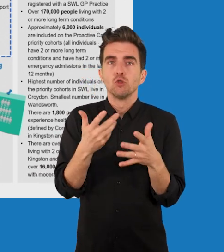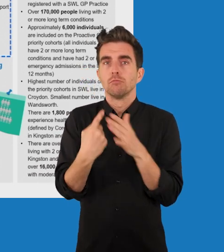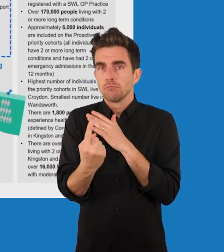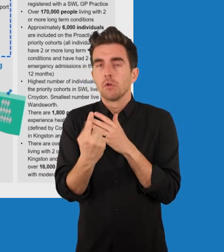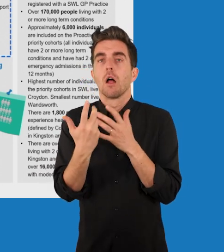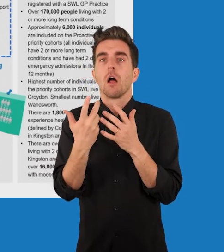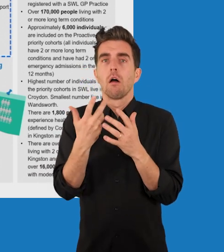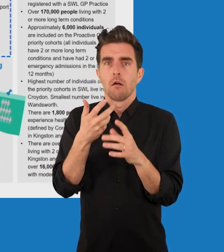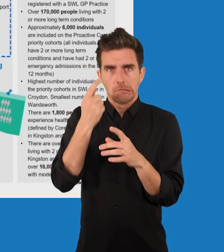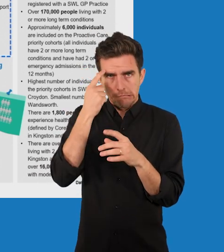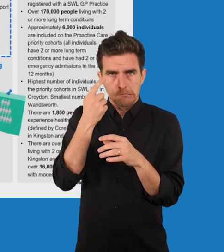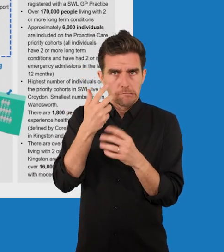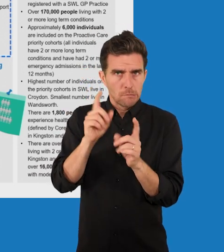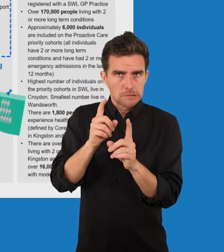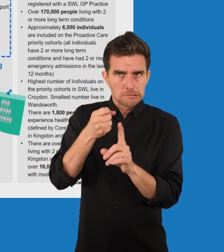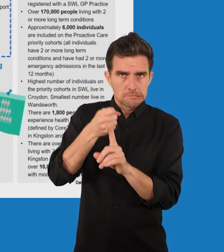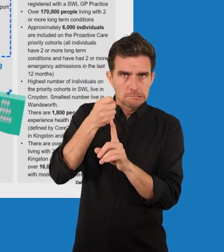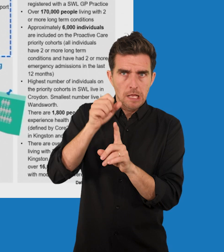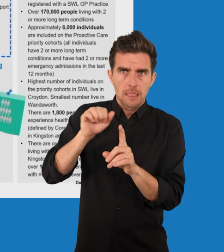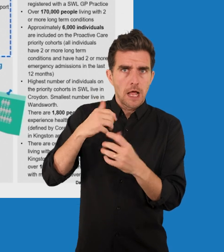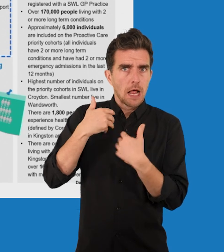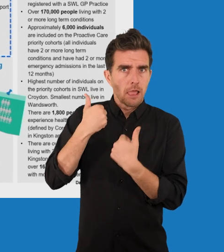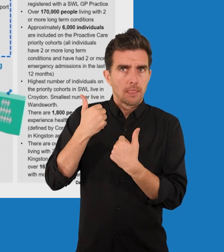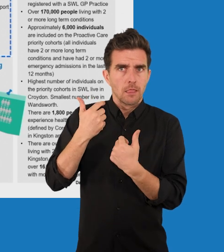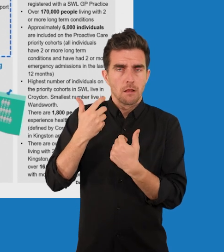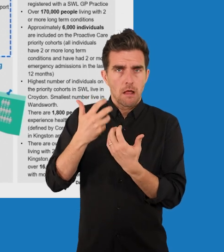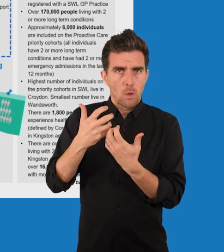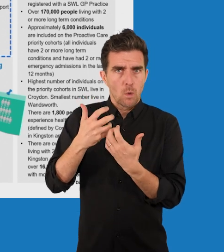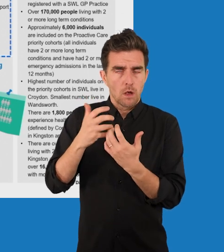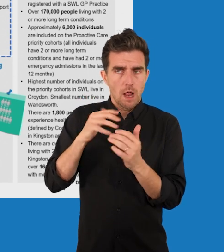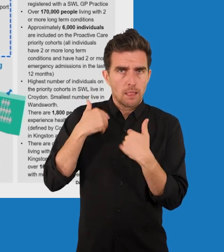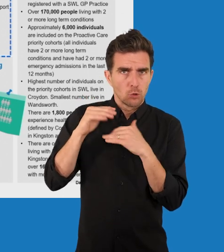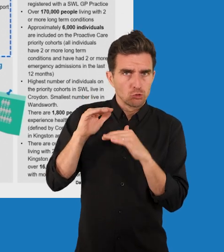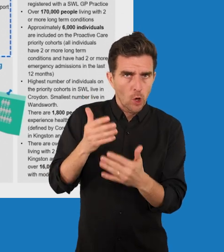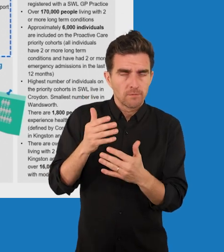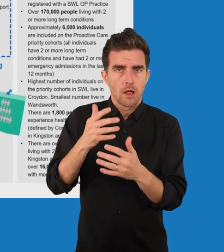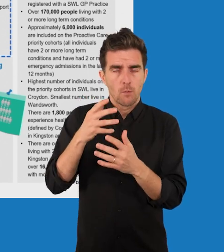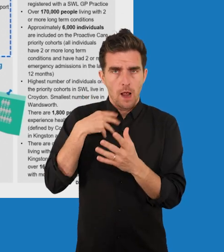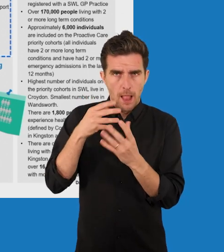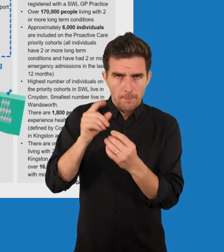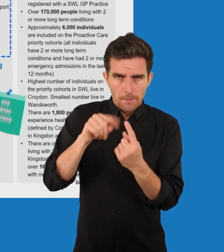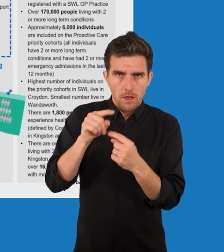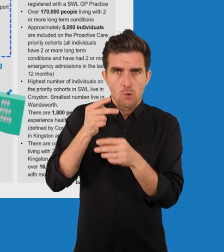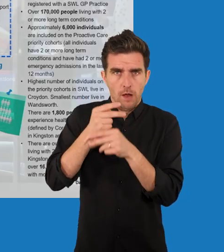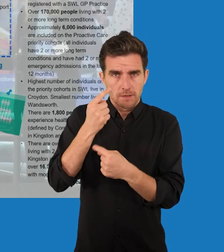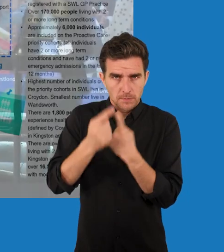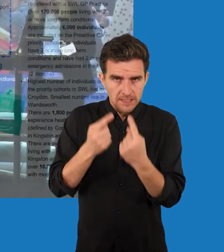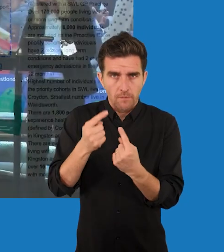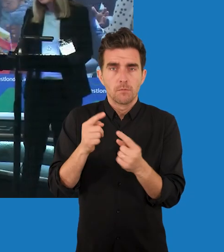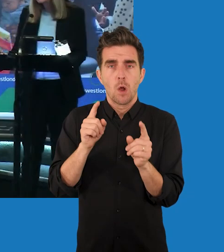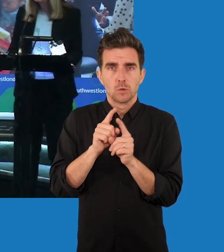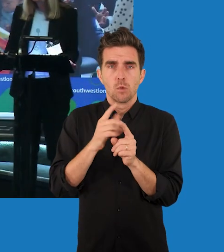isolation, and therefore make an impact on how people use health services and help people to look